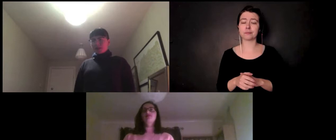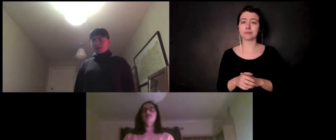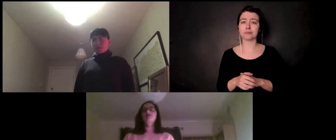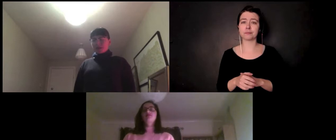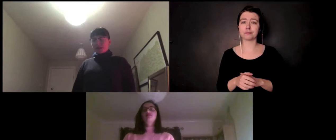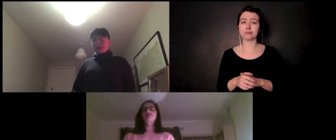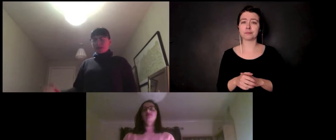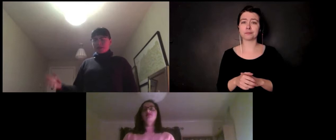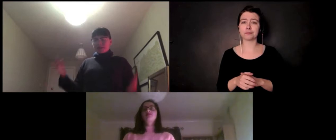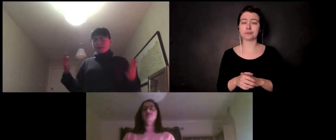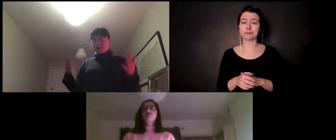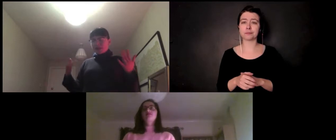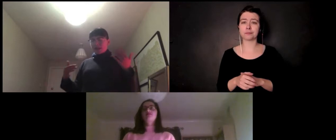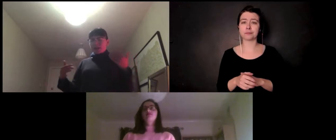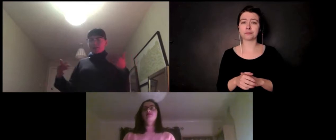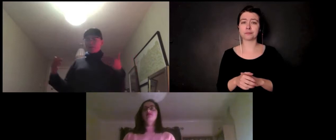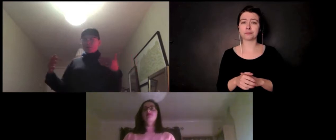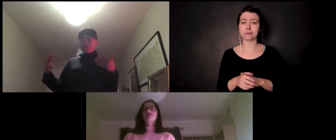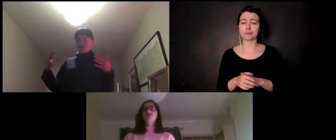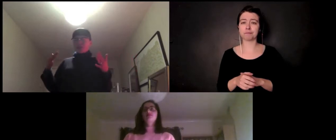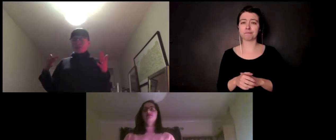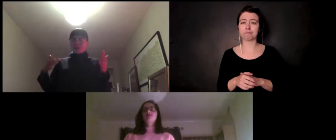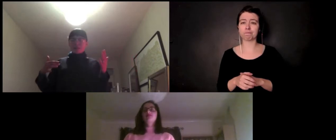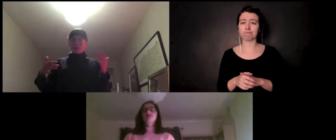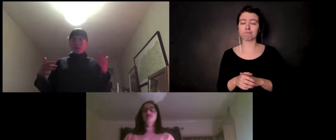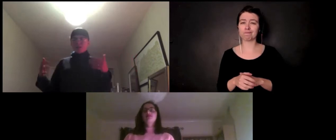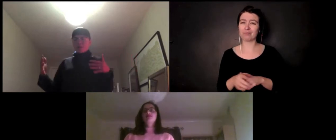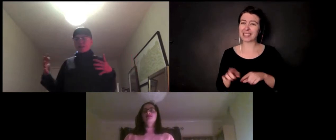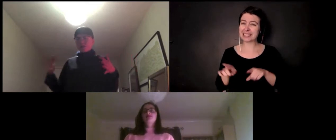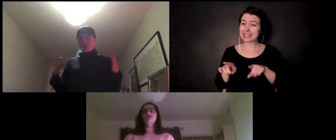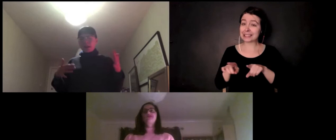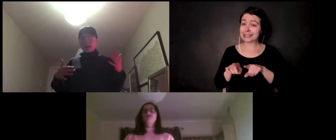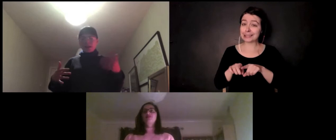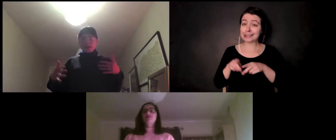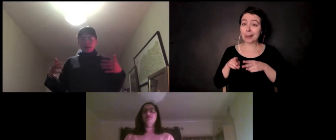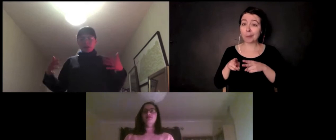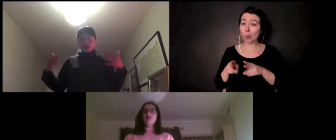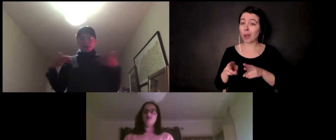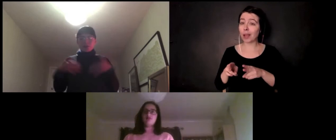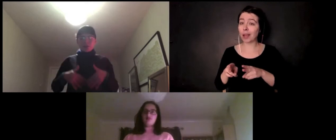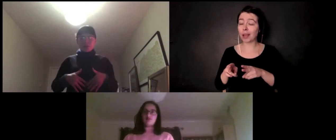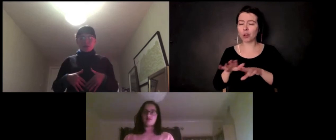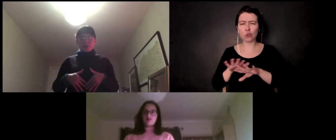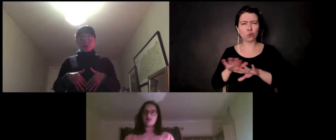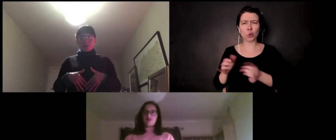And similarly, in that kind of non-judgmental, observational way, turn